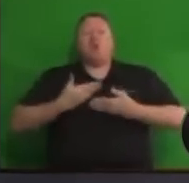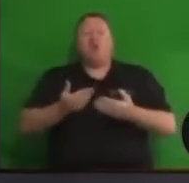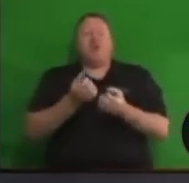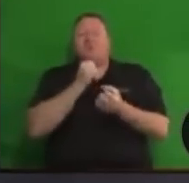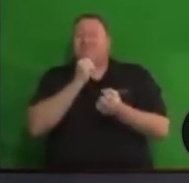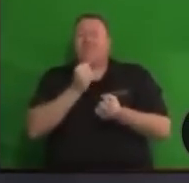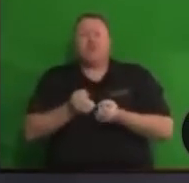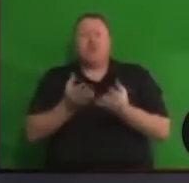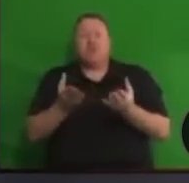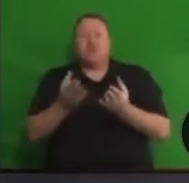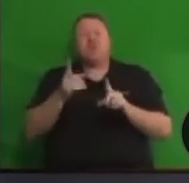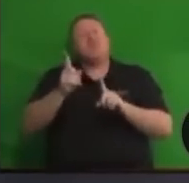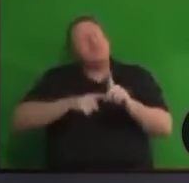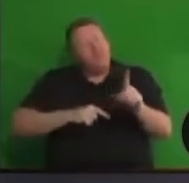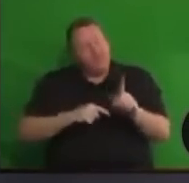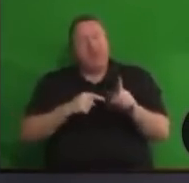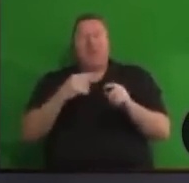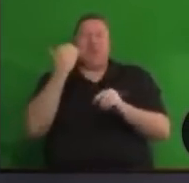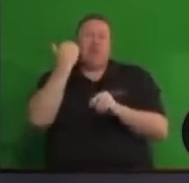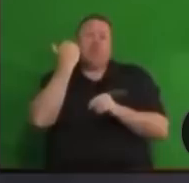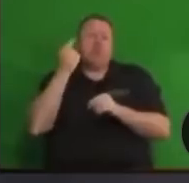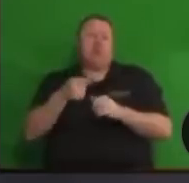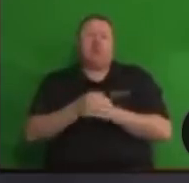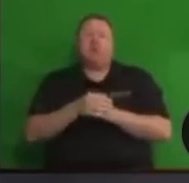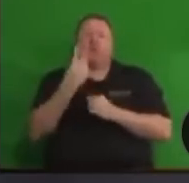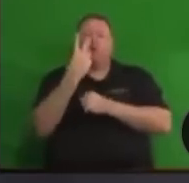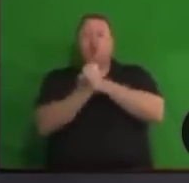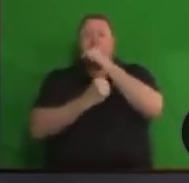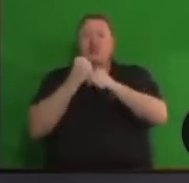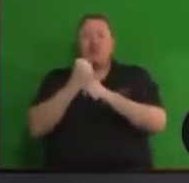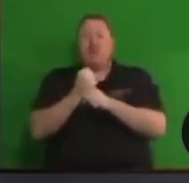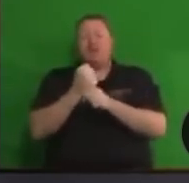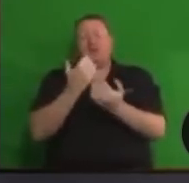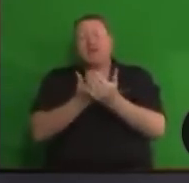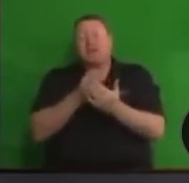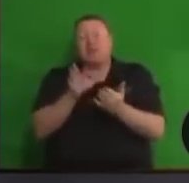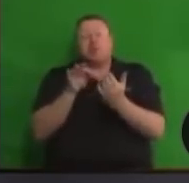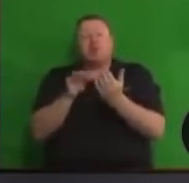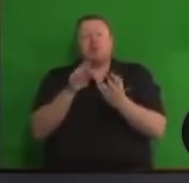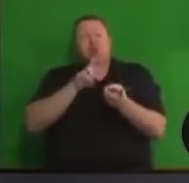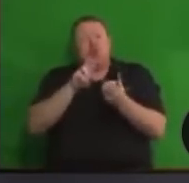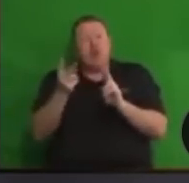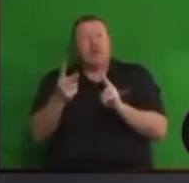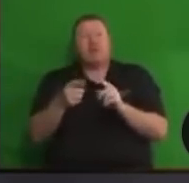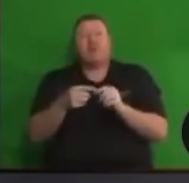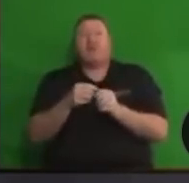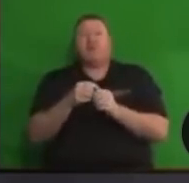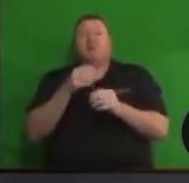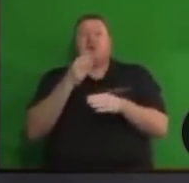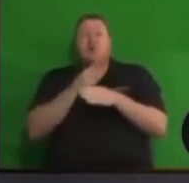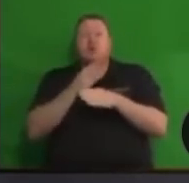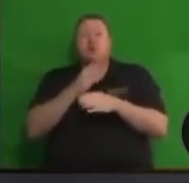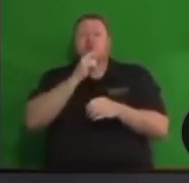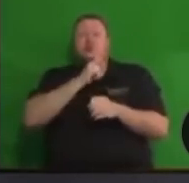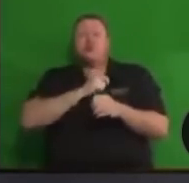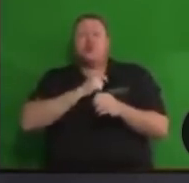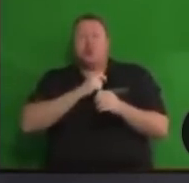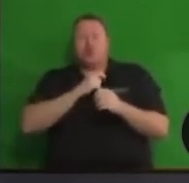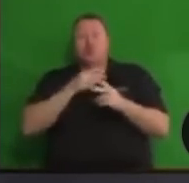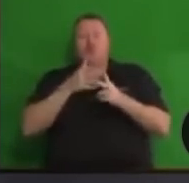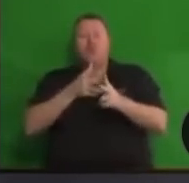government. In 2 years, you have a chance to choose change, choose pragmatism,